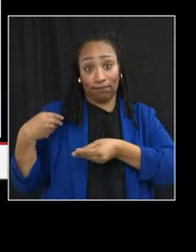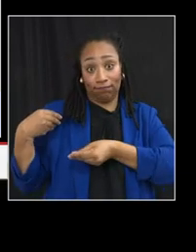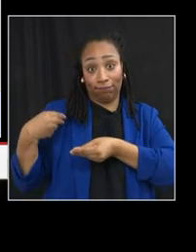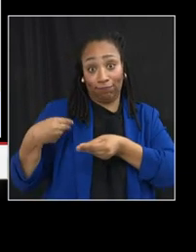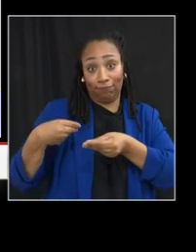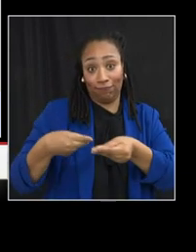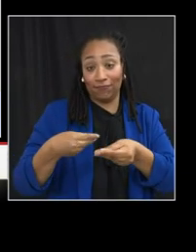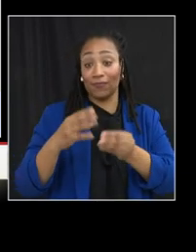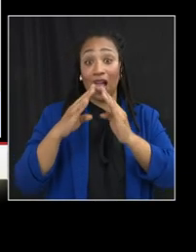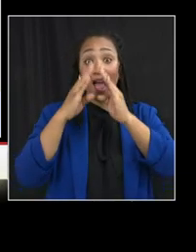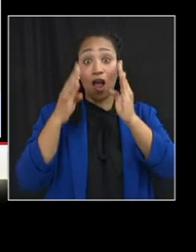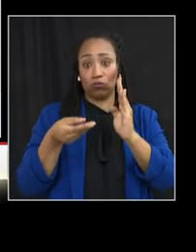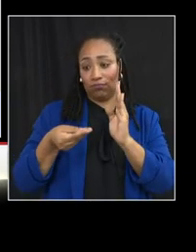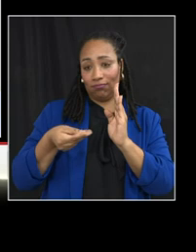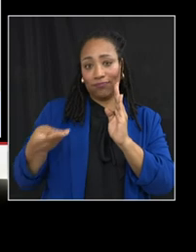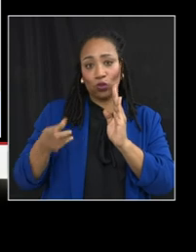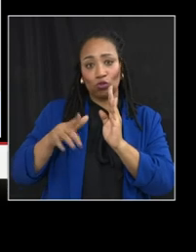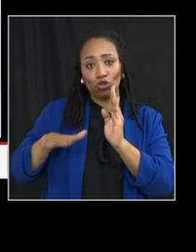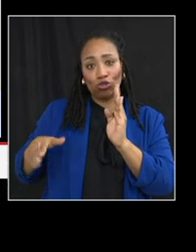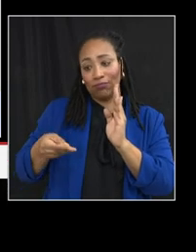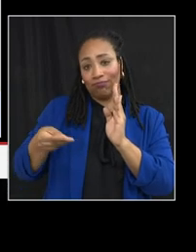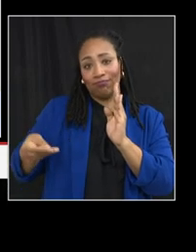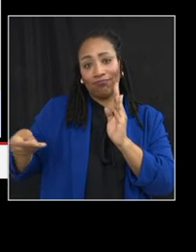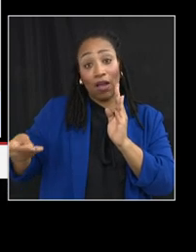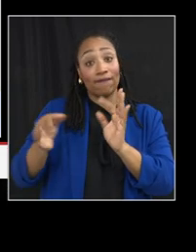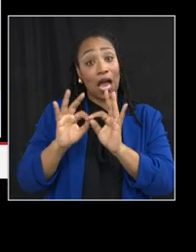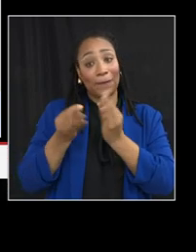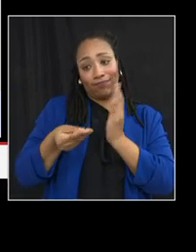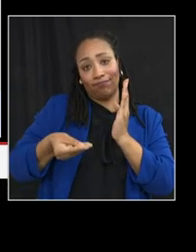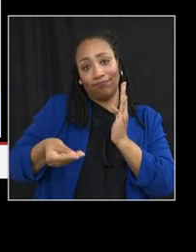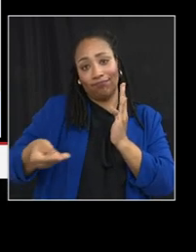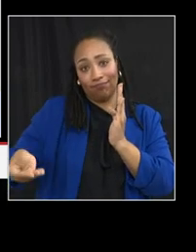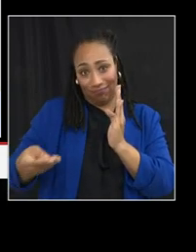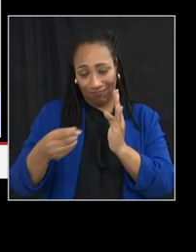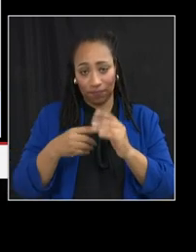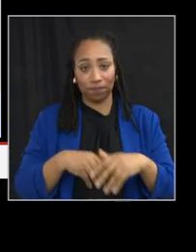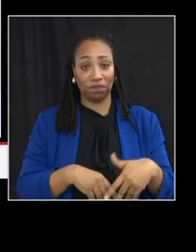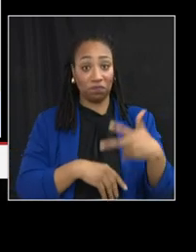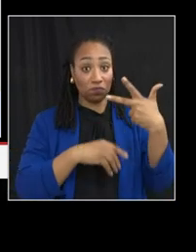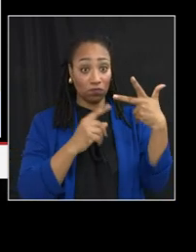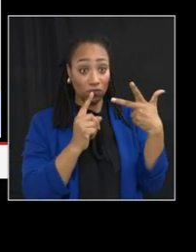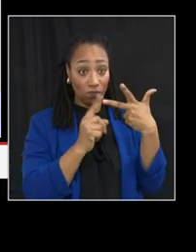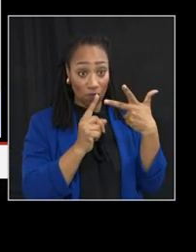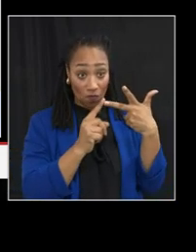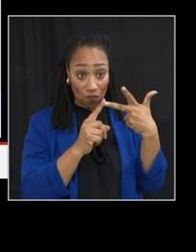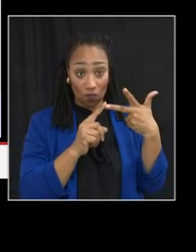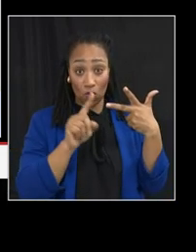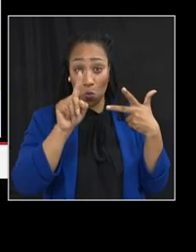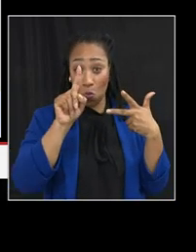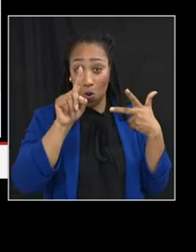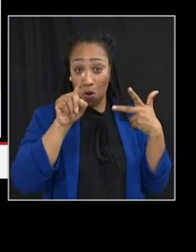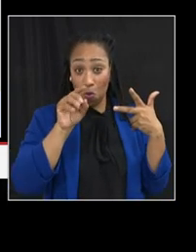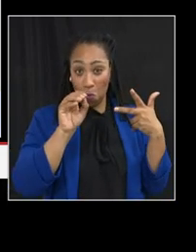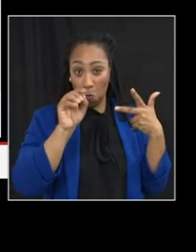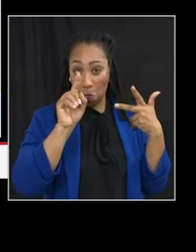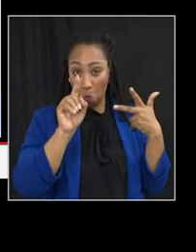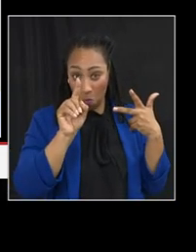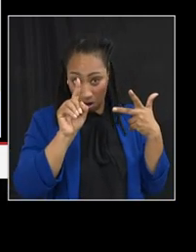rehabilitate and modernize our public housing units managed by the DC Housing Authority, where we know we have a number of seniors